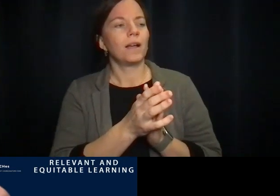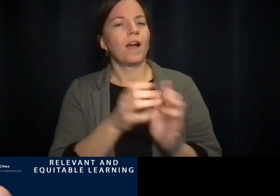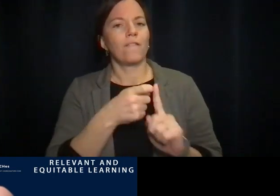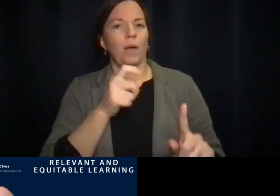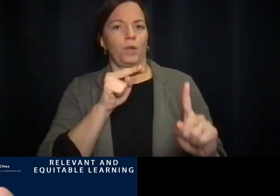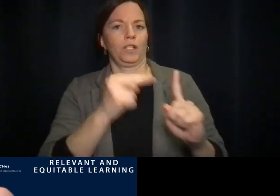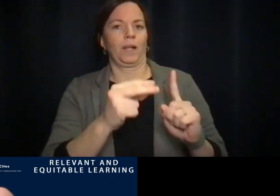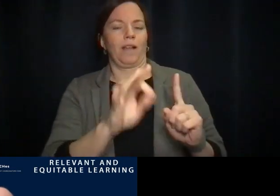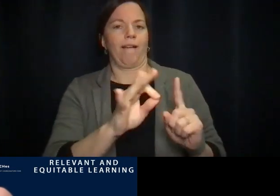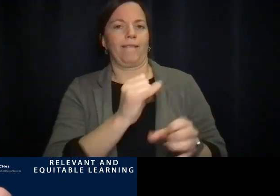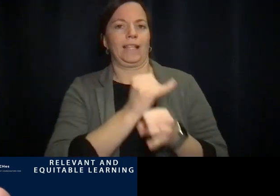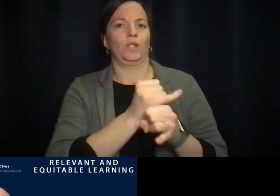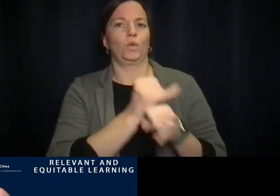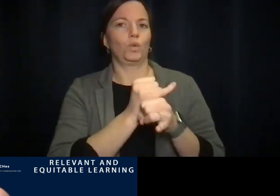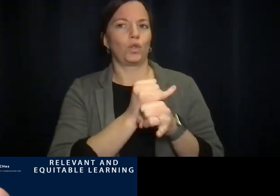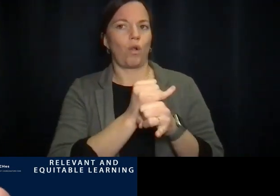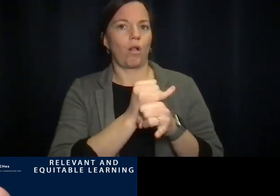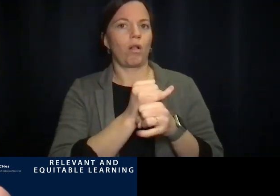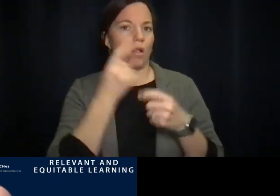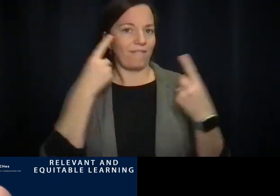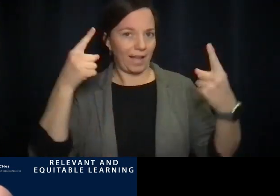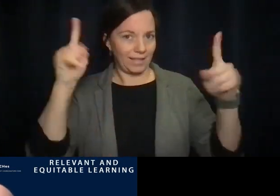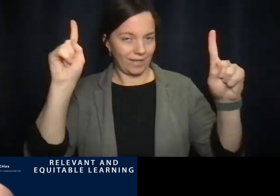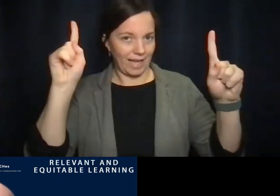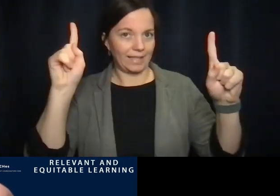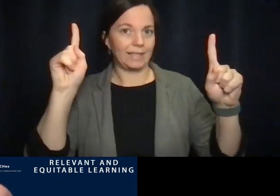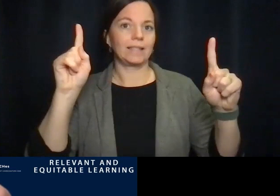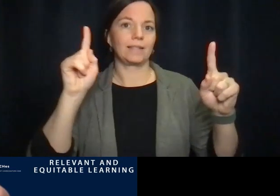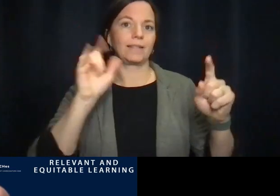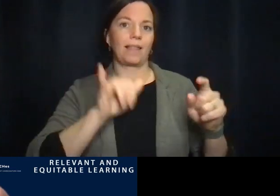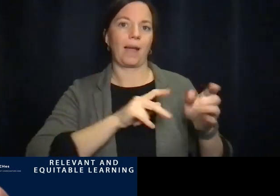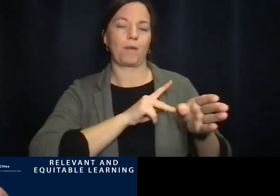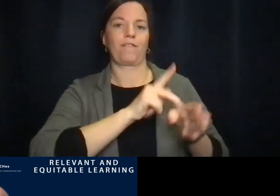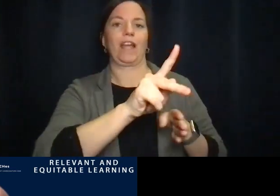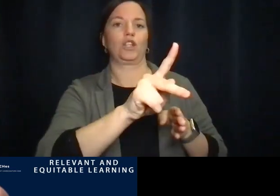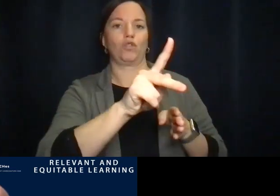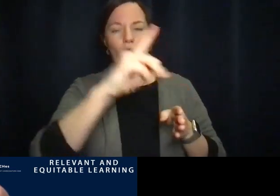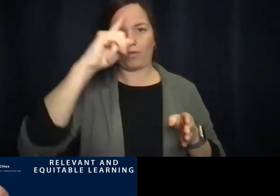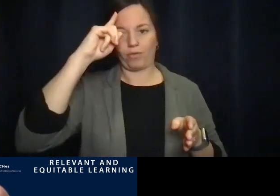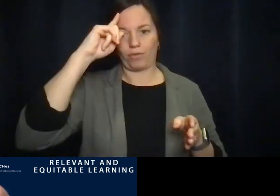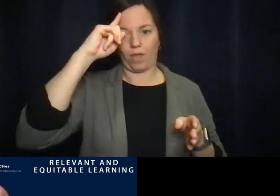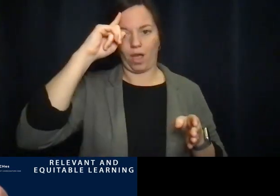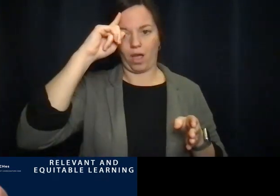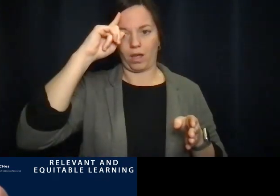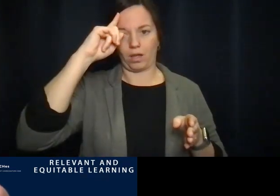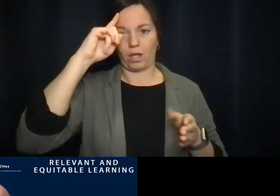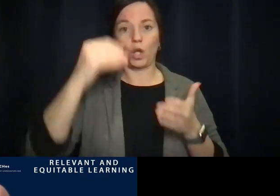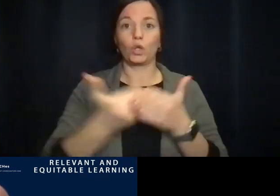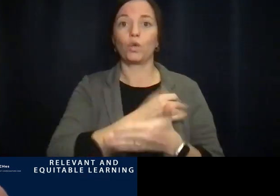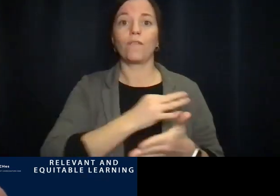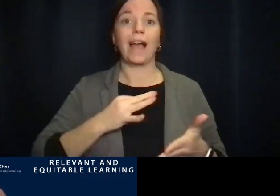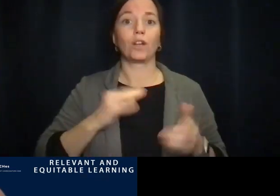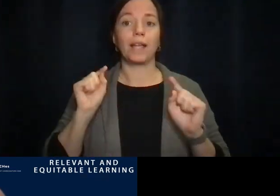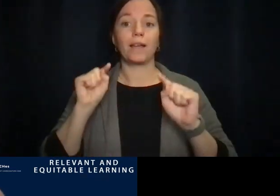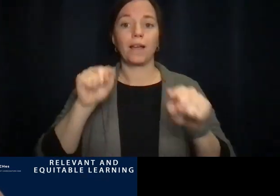of institutional effectiveness professional, as new faculty come in,